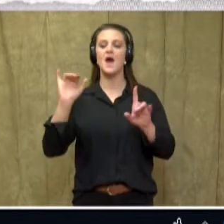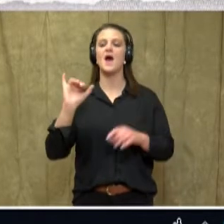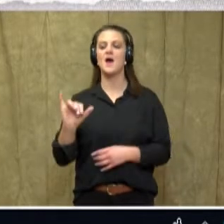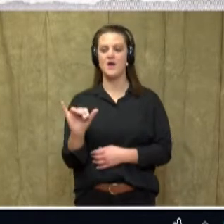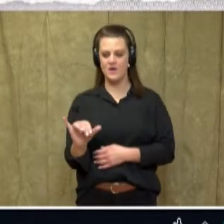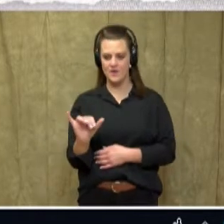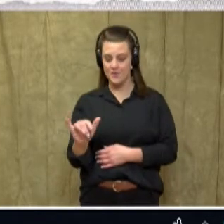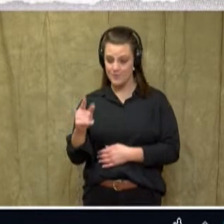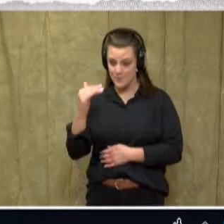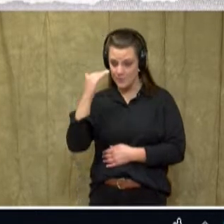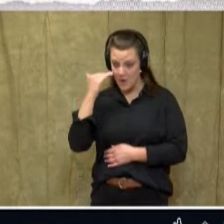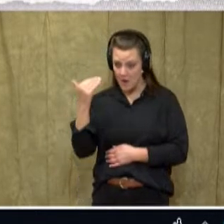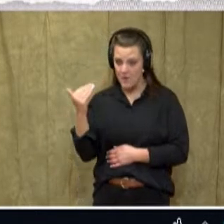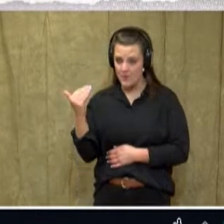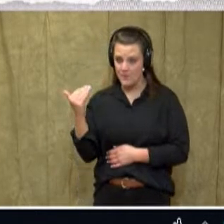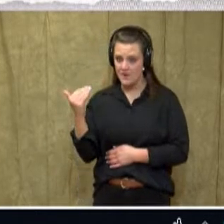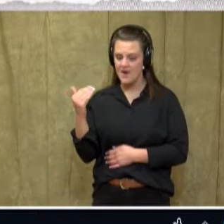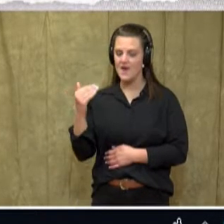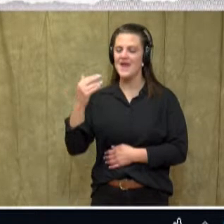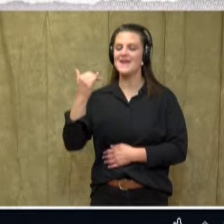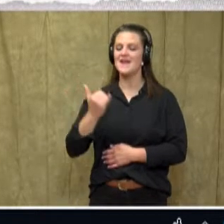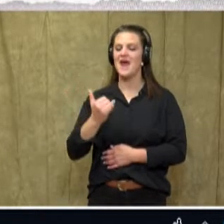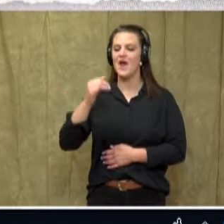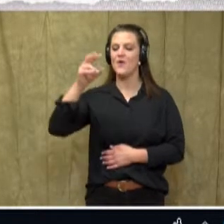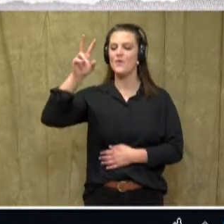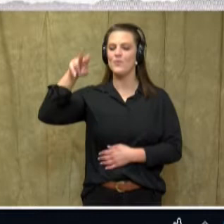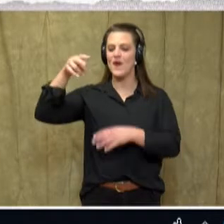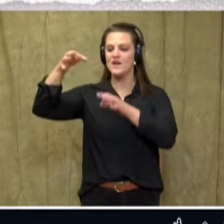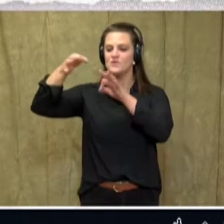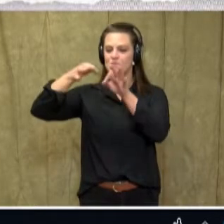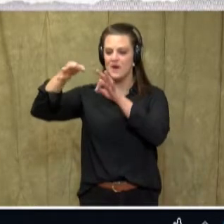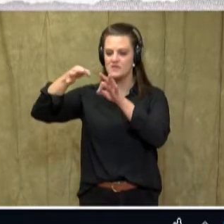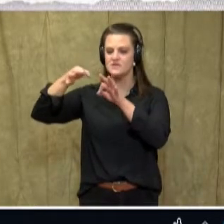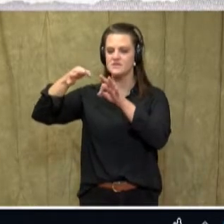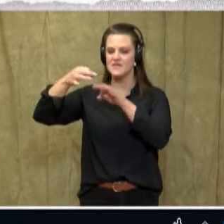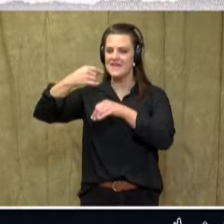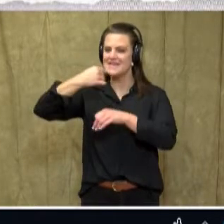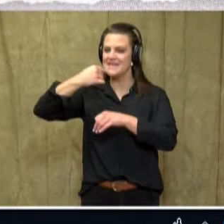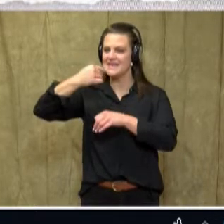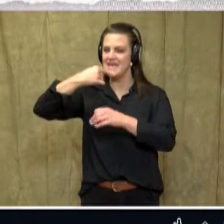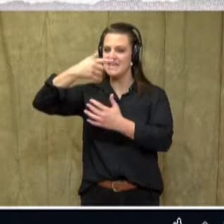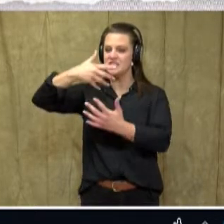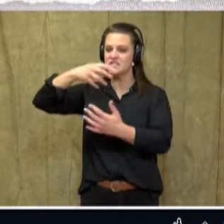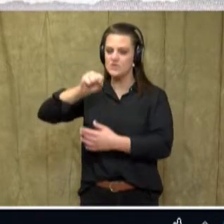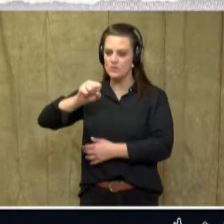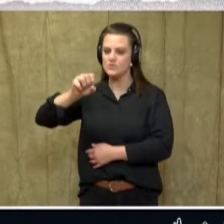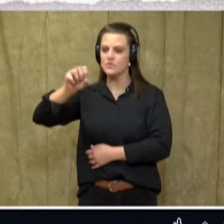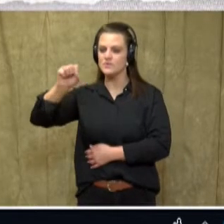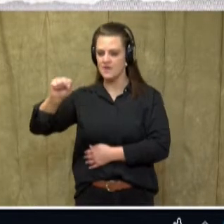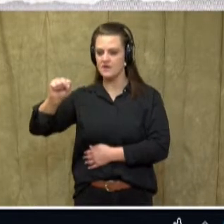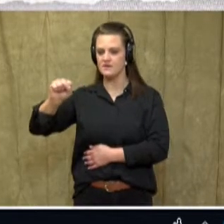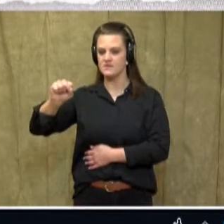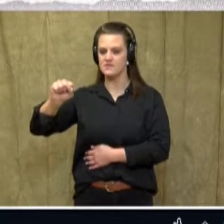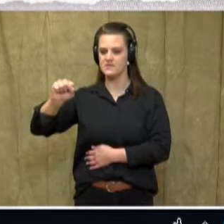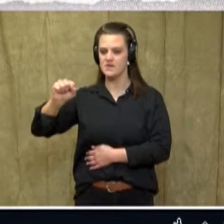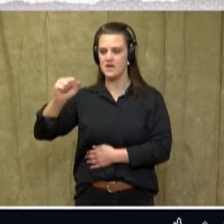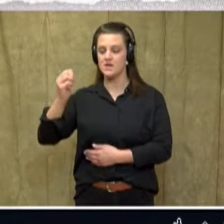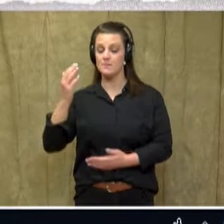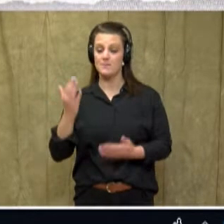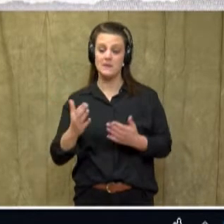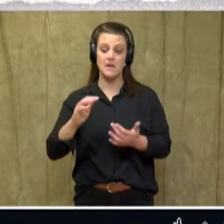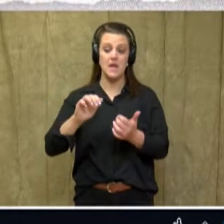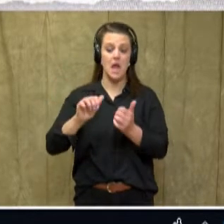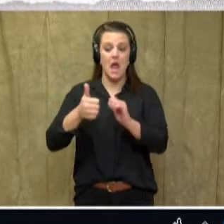oh, you know what? Now that I've read the directions, it says social studies. So maybe